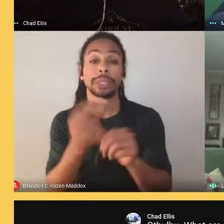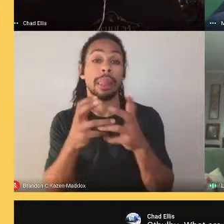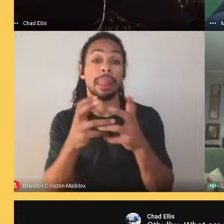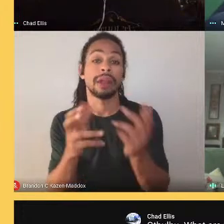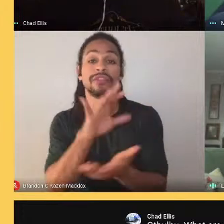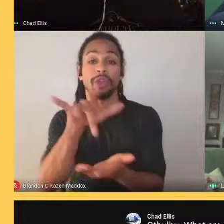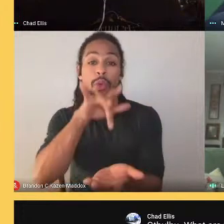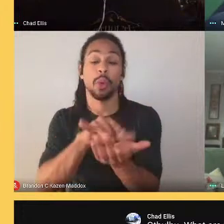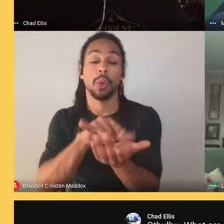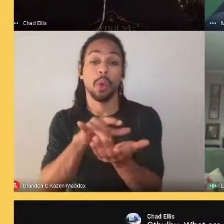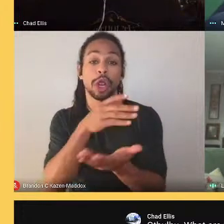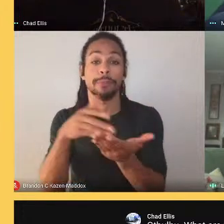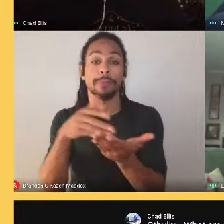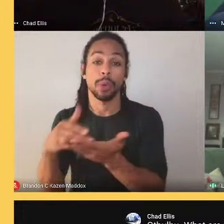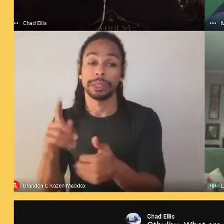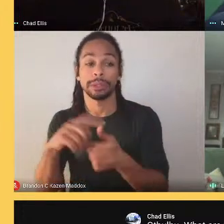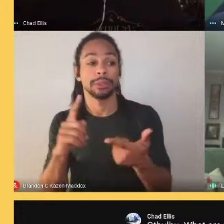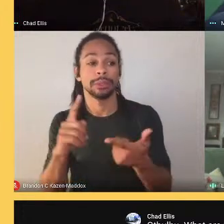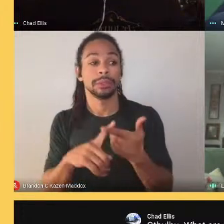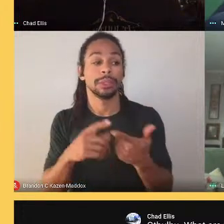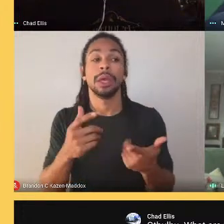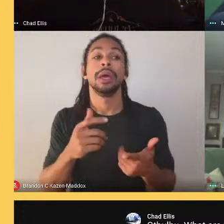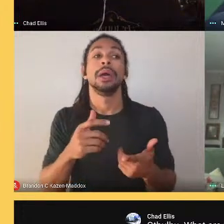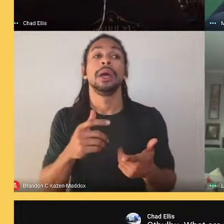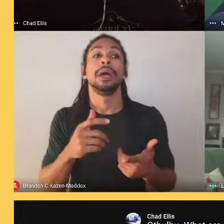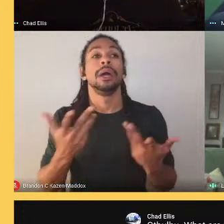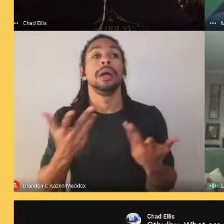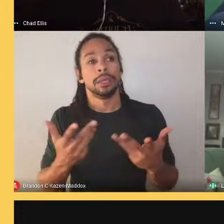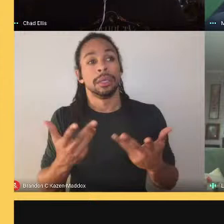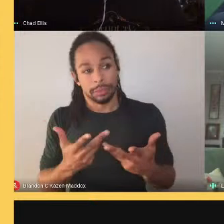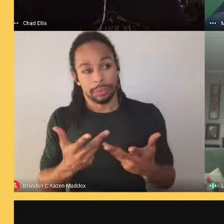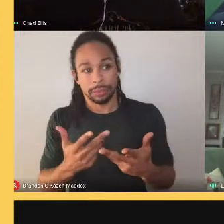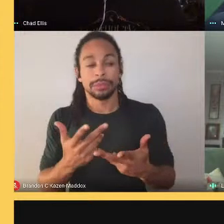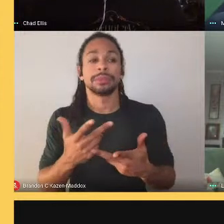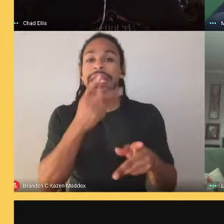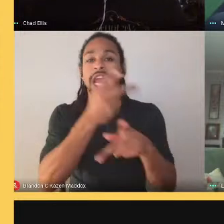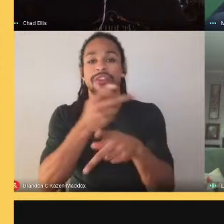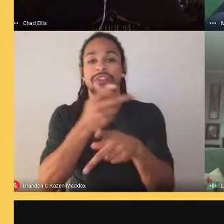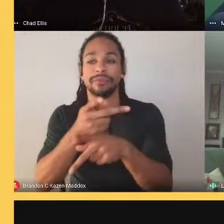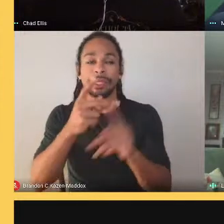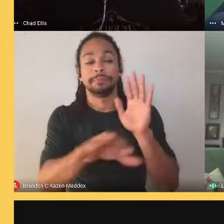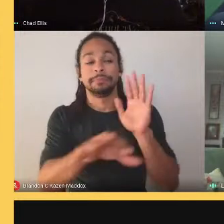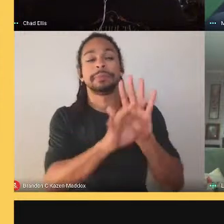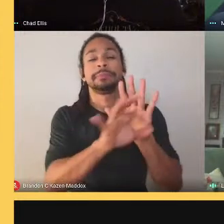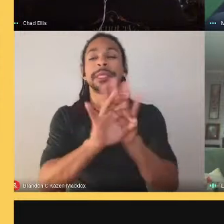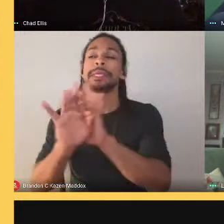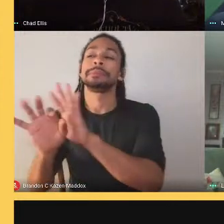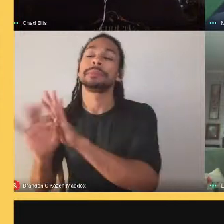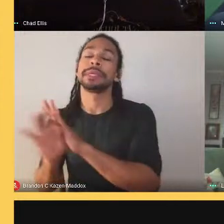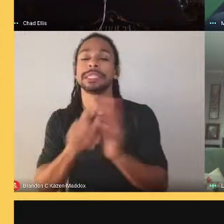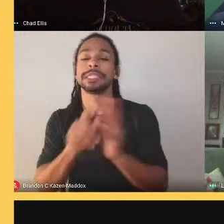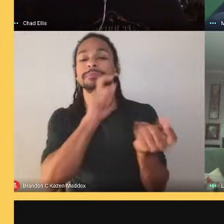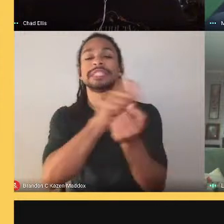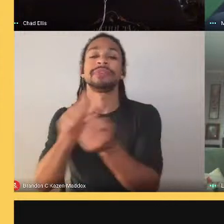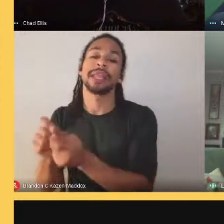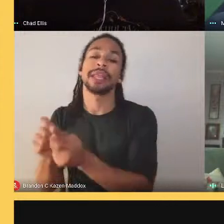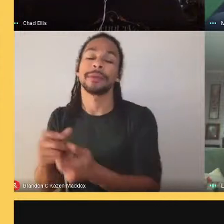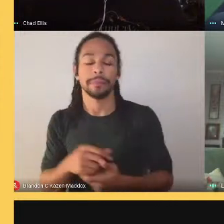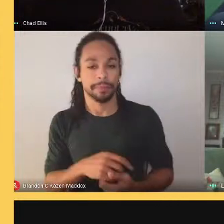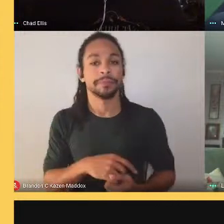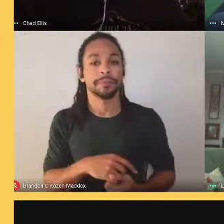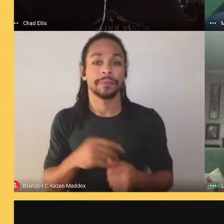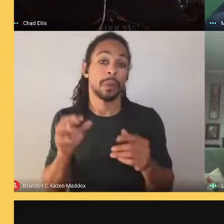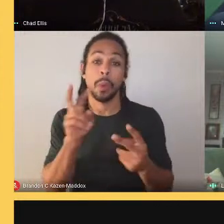Like a big thing that I think is a general piece of advice, whether you're doing this or just running a game at home, is, you